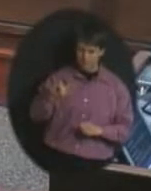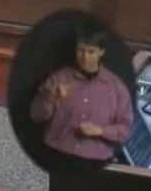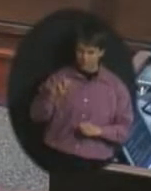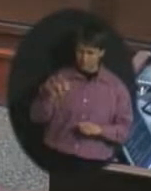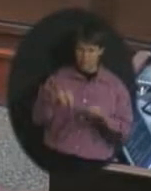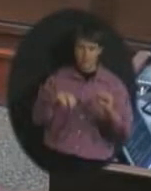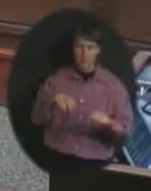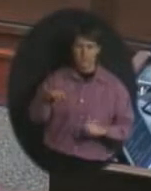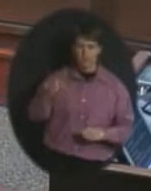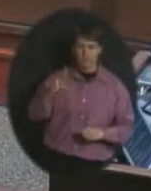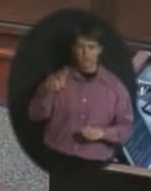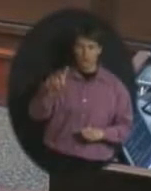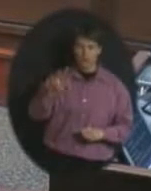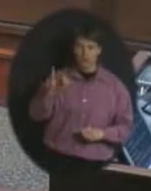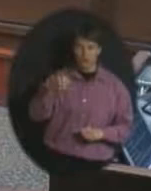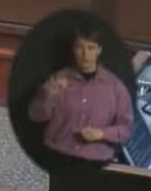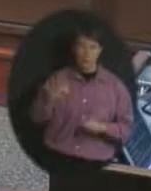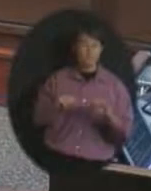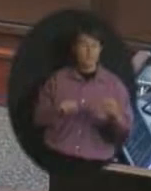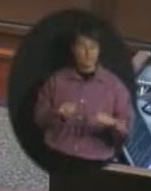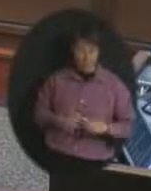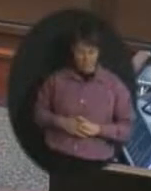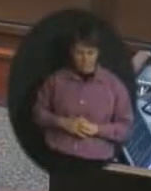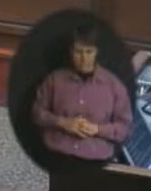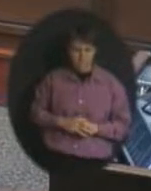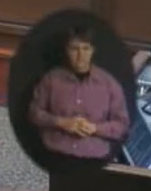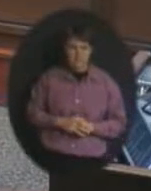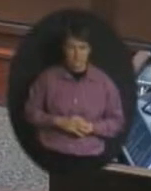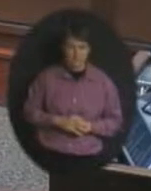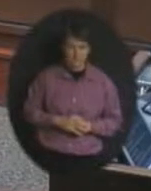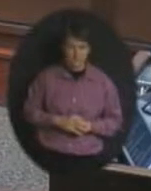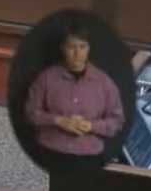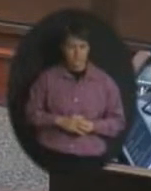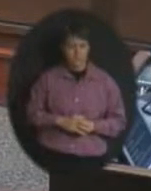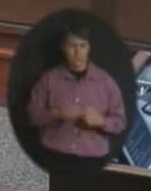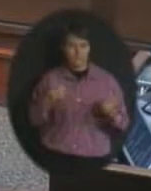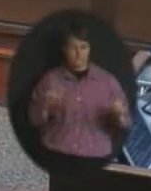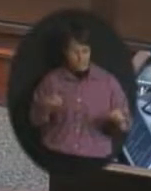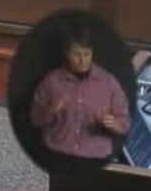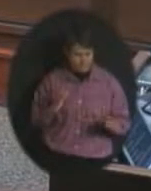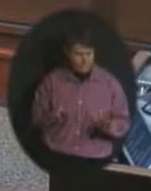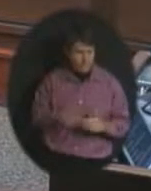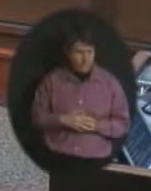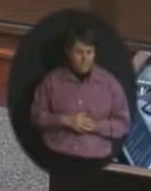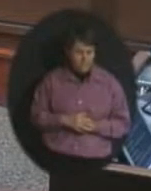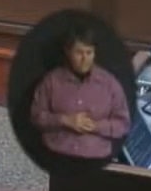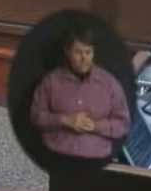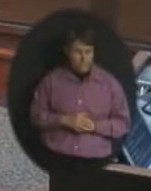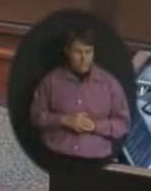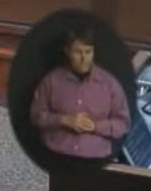Yes. Dr. Daniels? Yes. The motion carries.